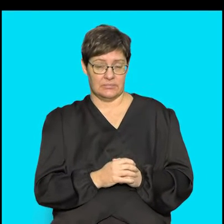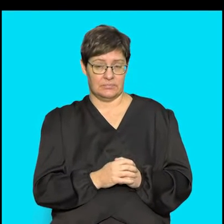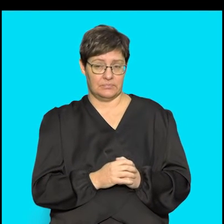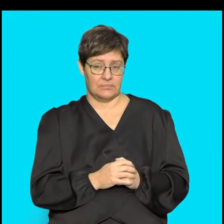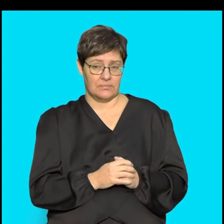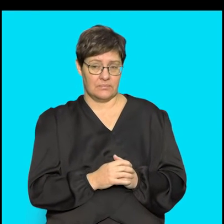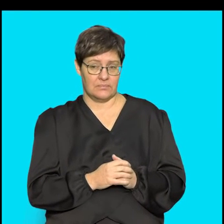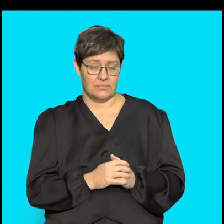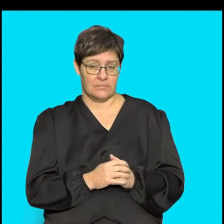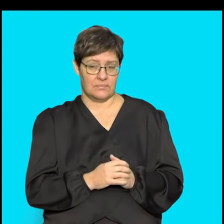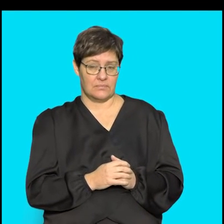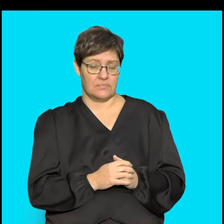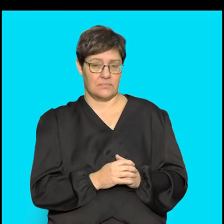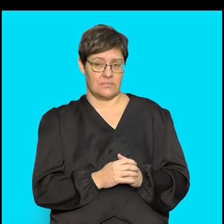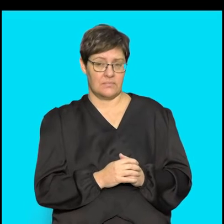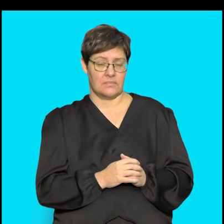this reaction.